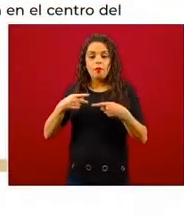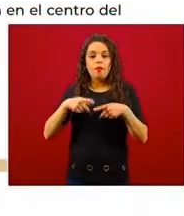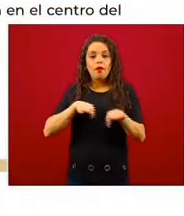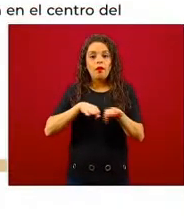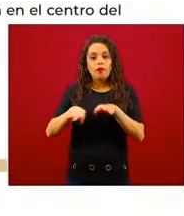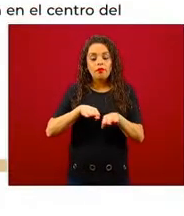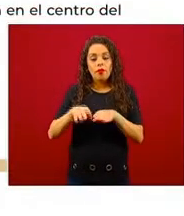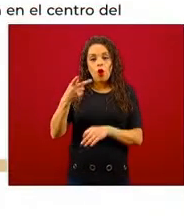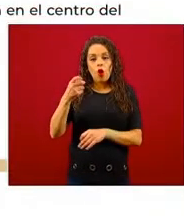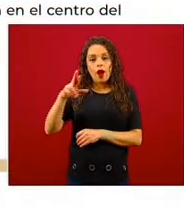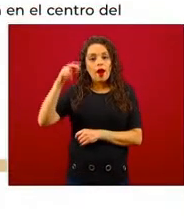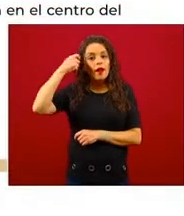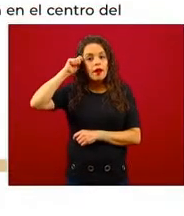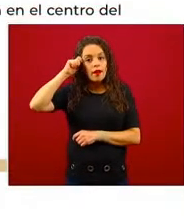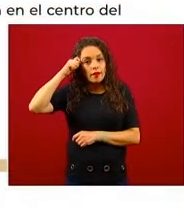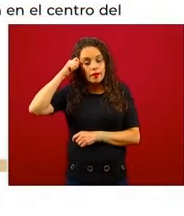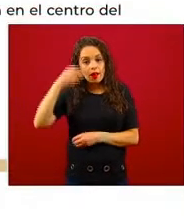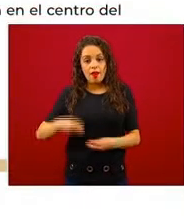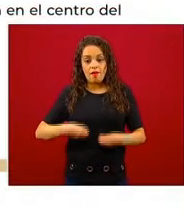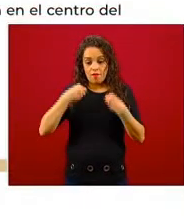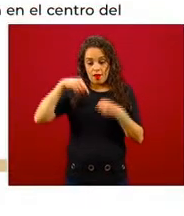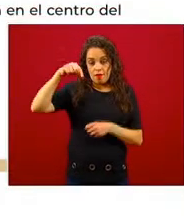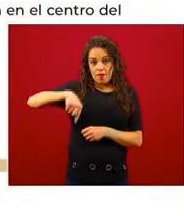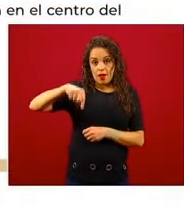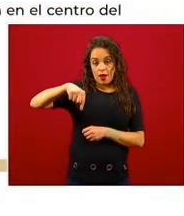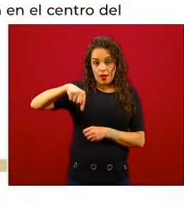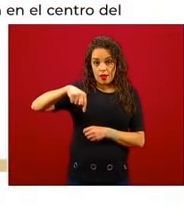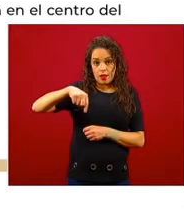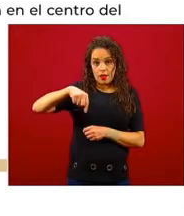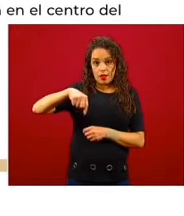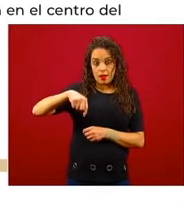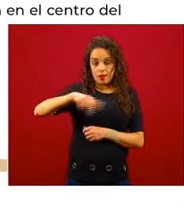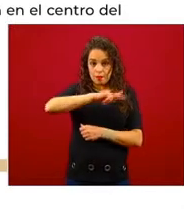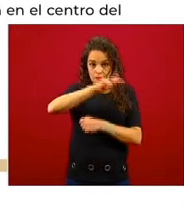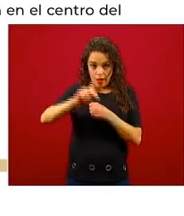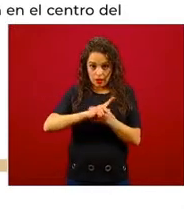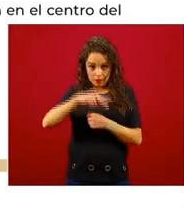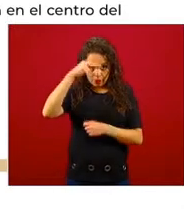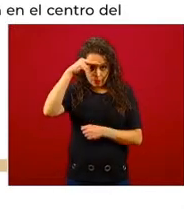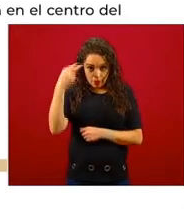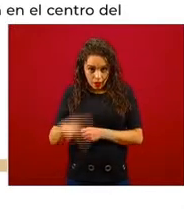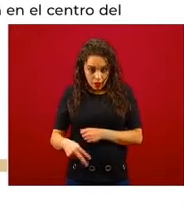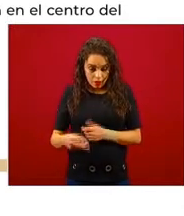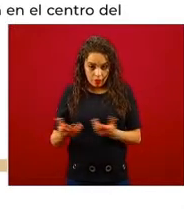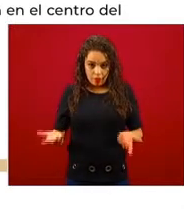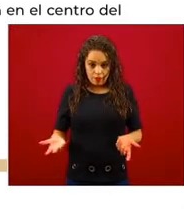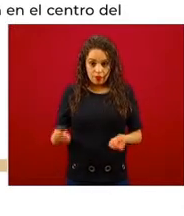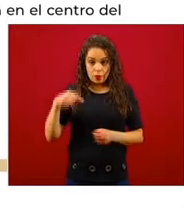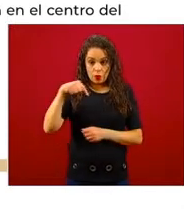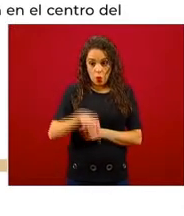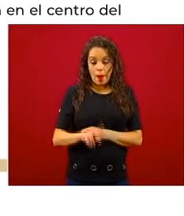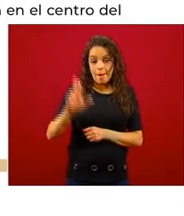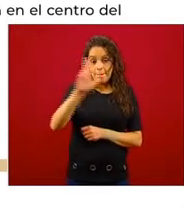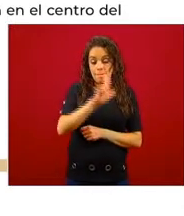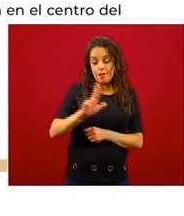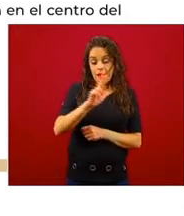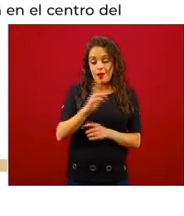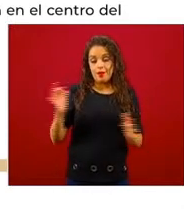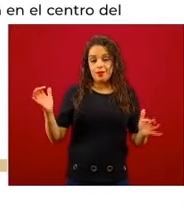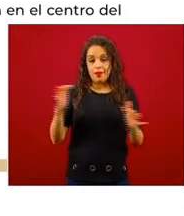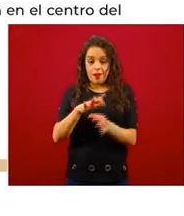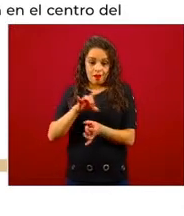cases, maybe it's only affecting 1% of domestic workers who live and work in Mexico. But today, as